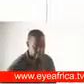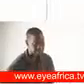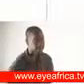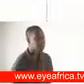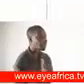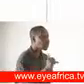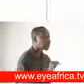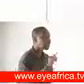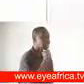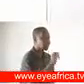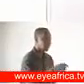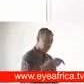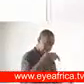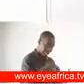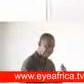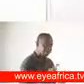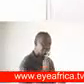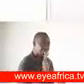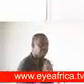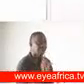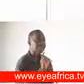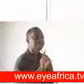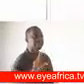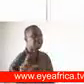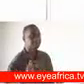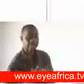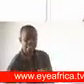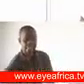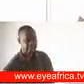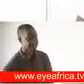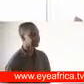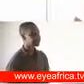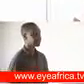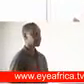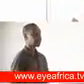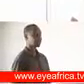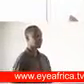which is called the informal type of letter.